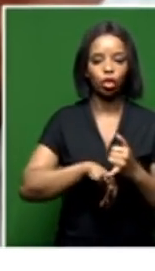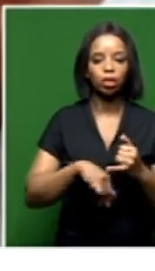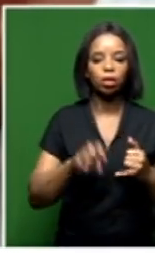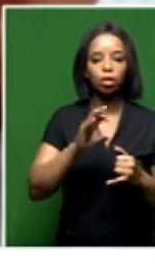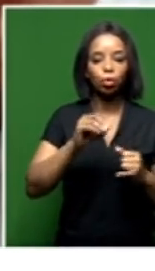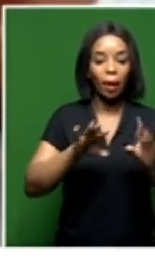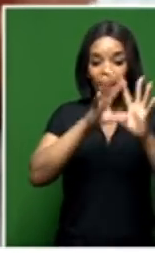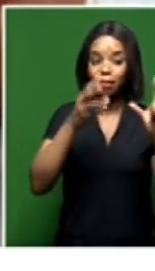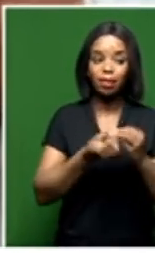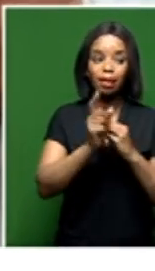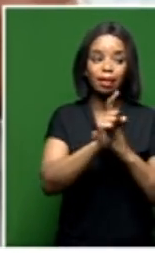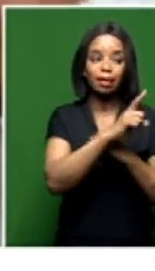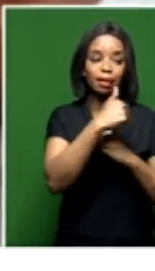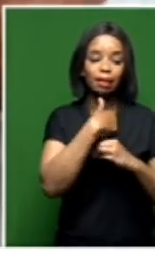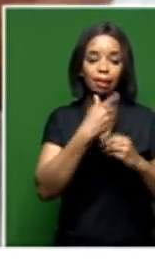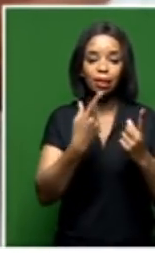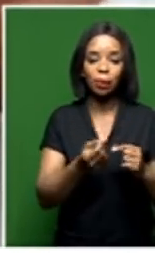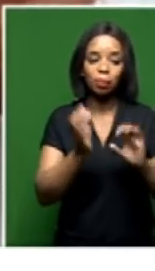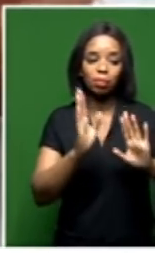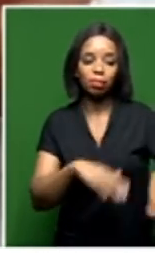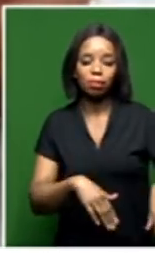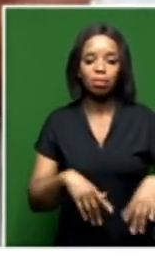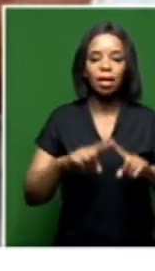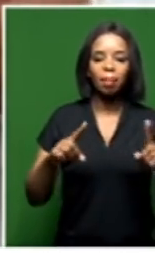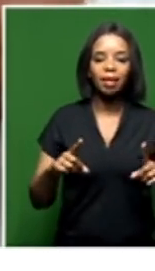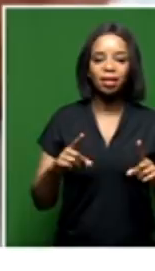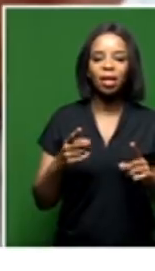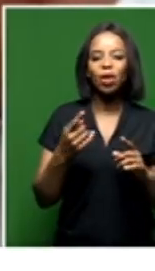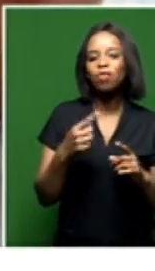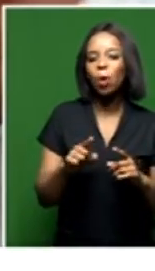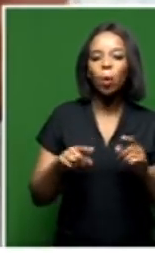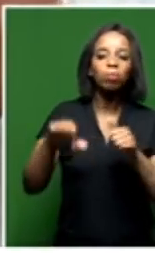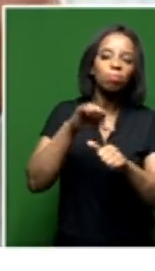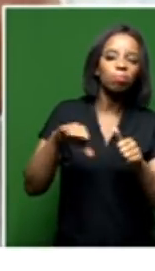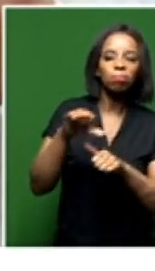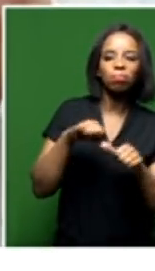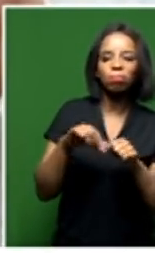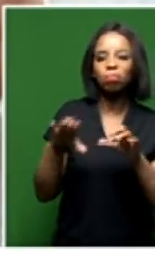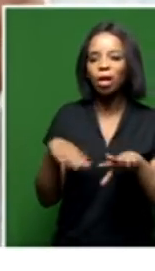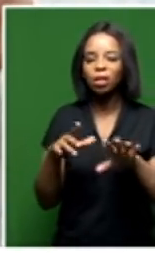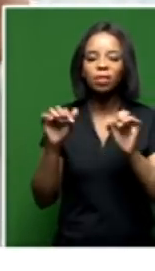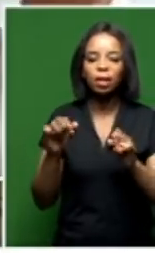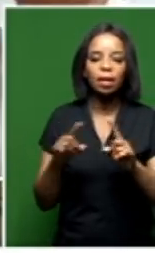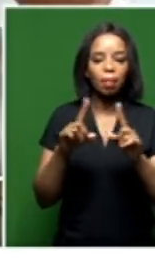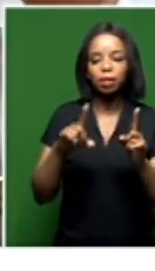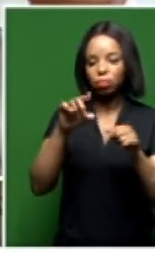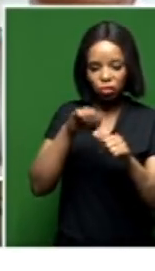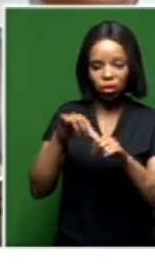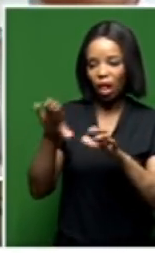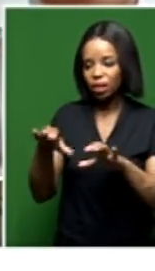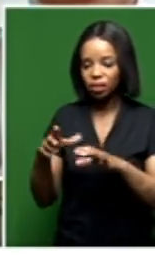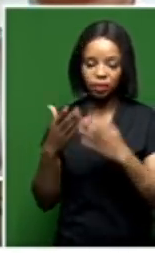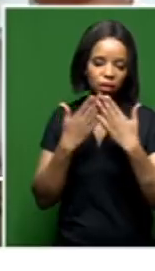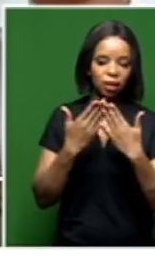I just dropped everything else. I still had enough social activities, but it was basically just the social life and studying. Sure. Thank